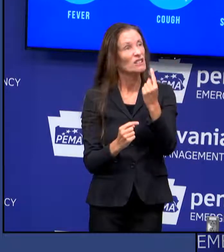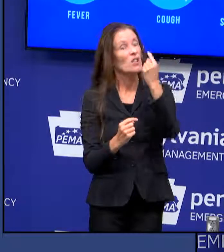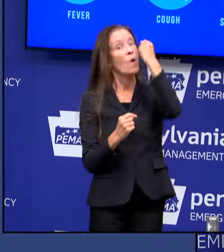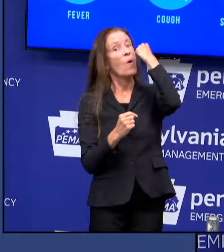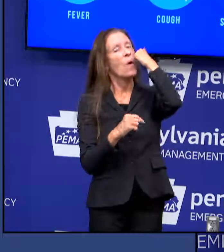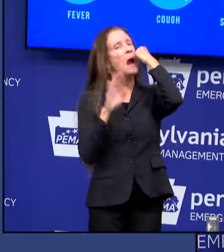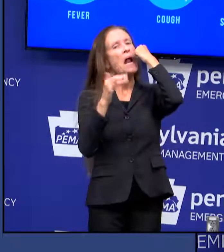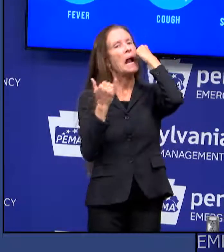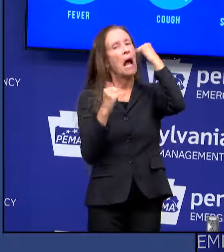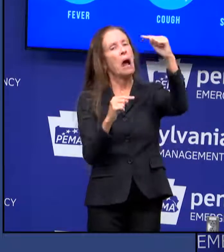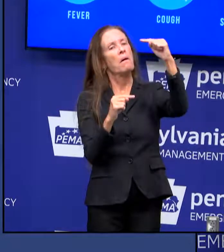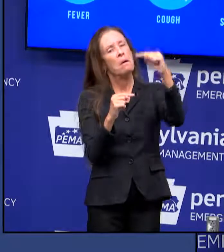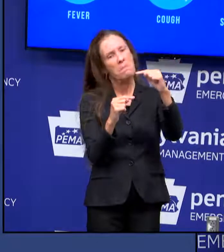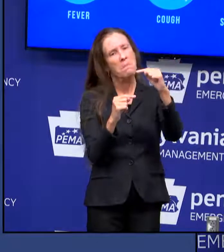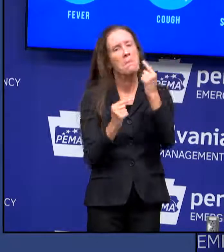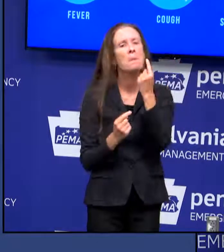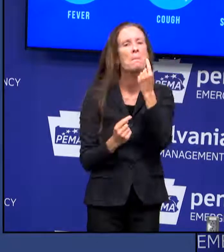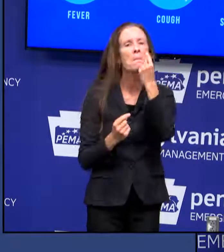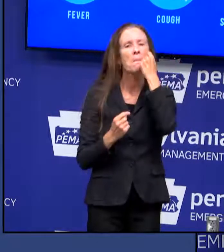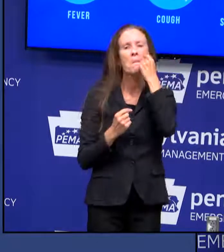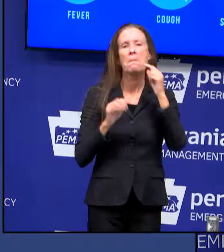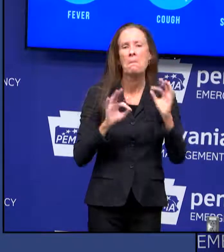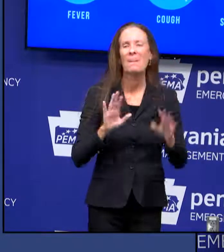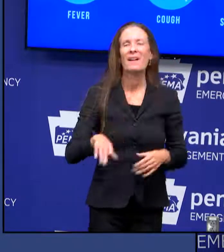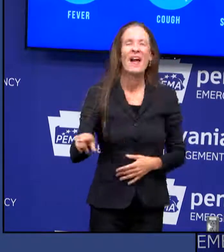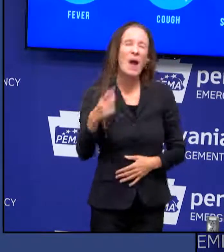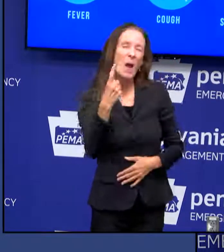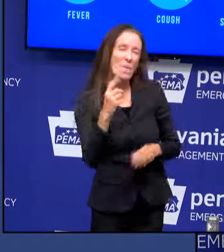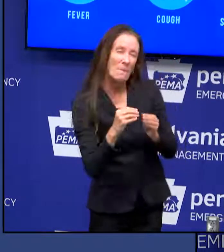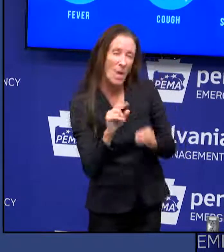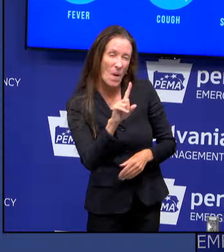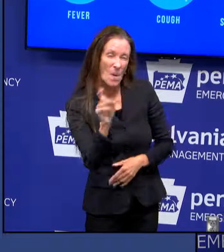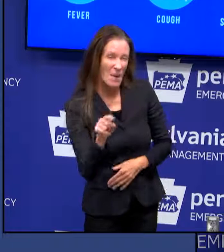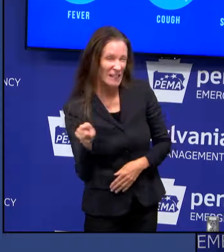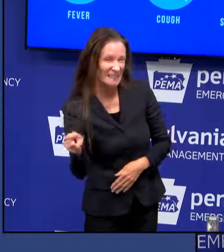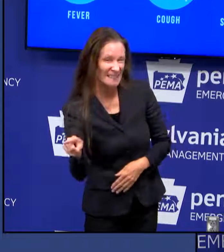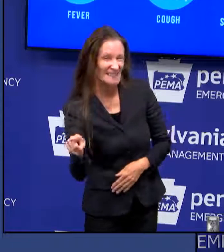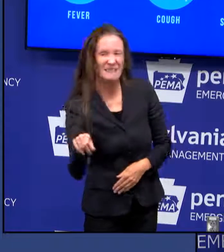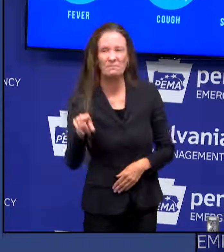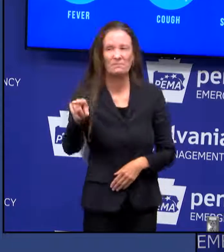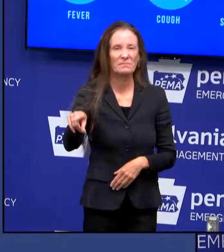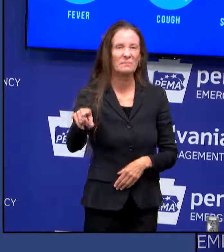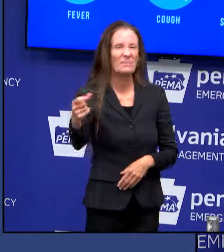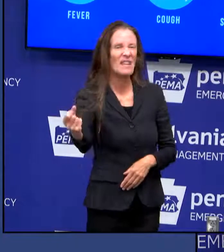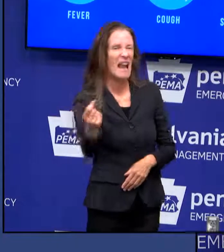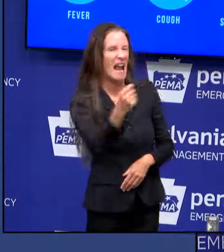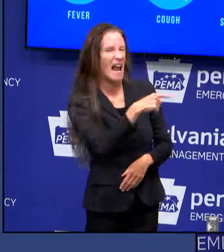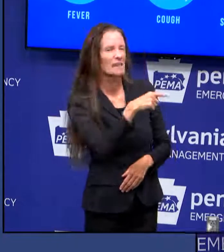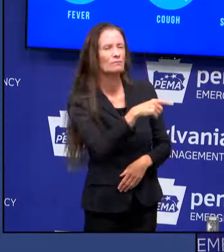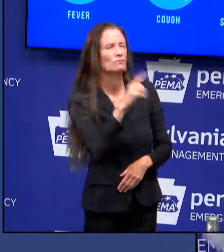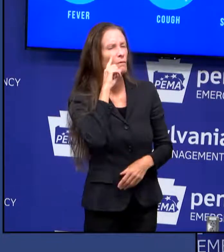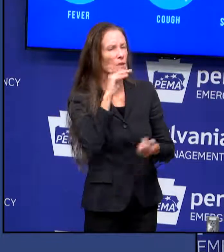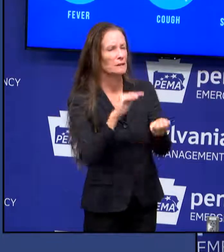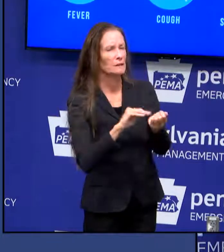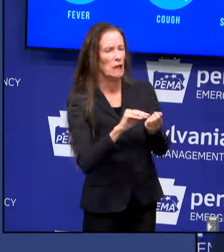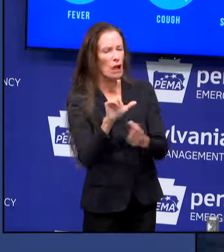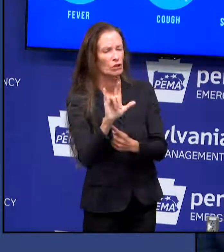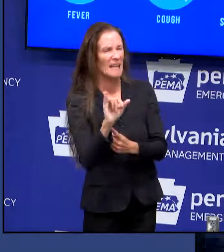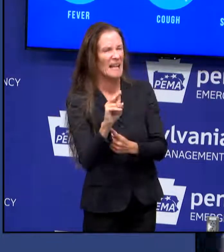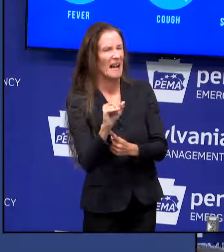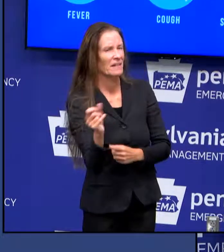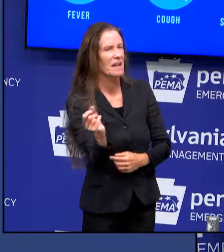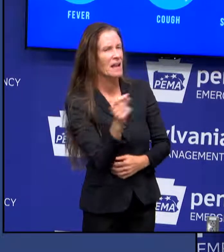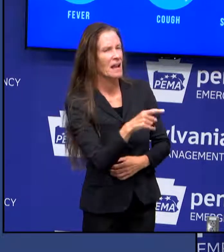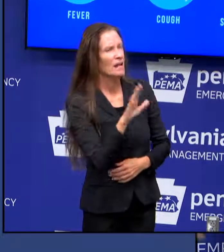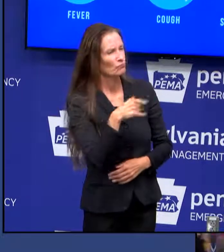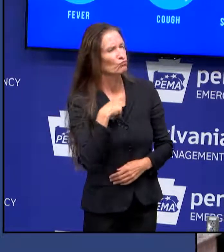proceed. One more question. Mine's for Dr. Levine. We've heard a lot of educators at the